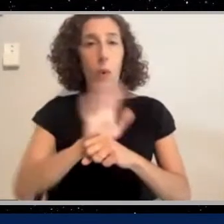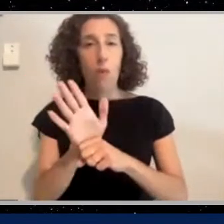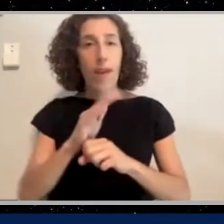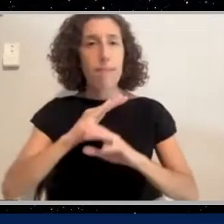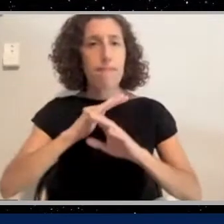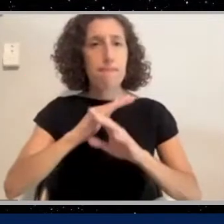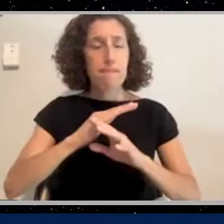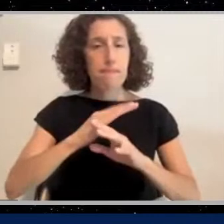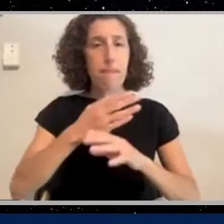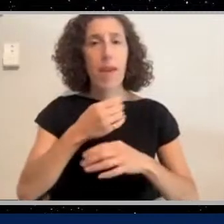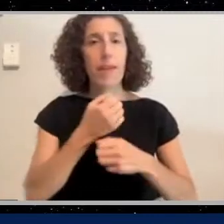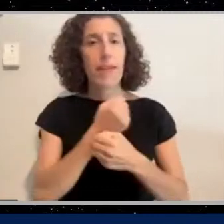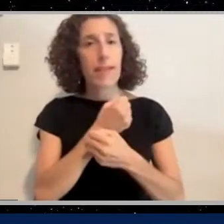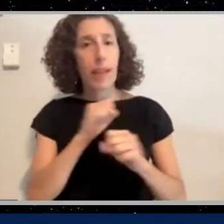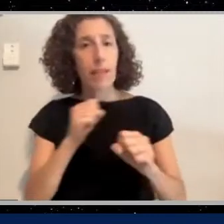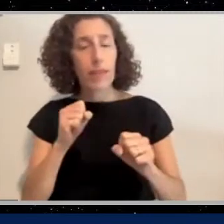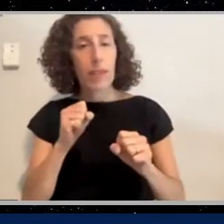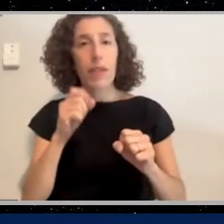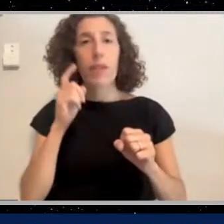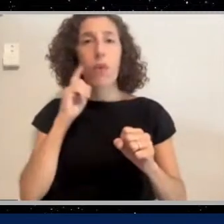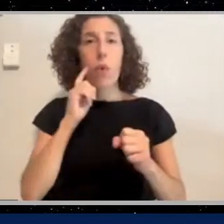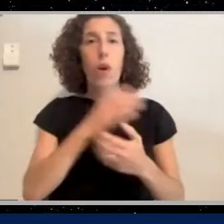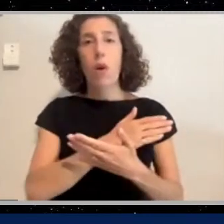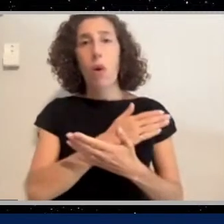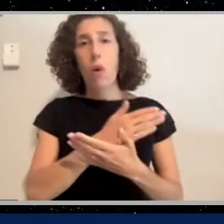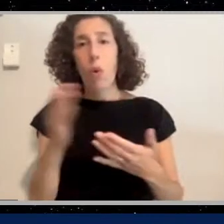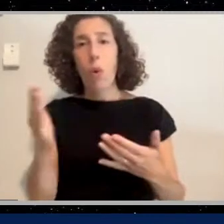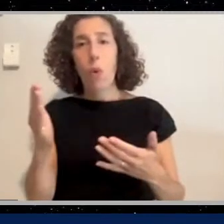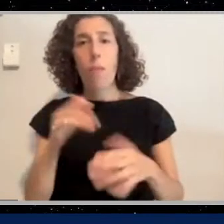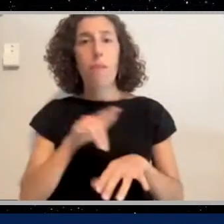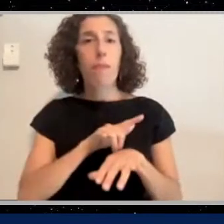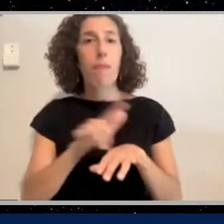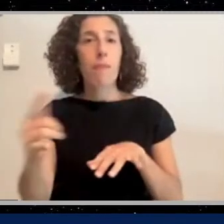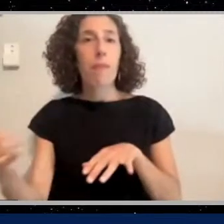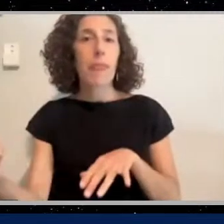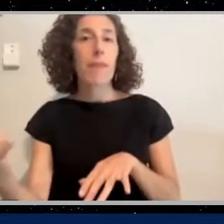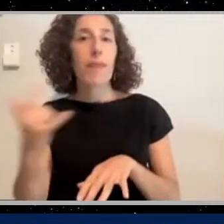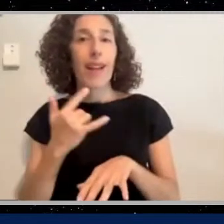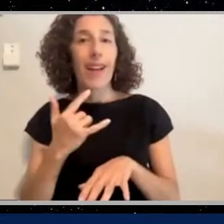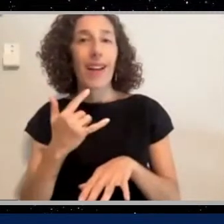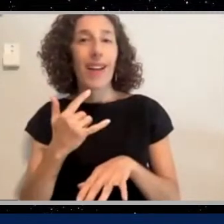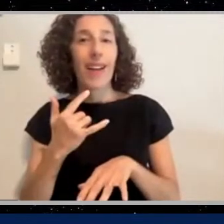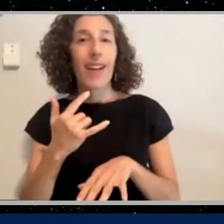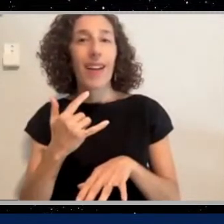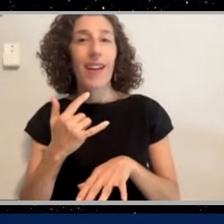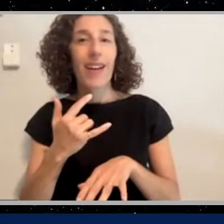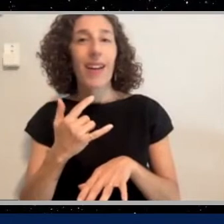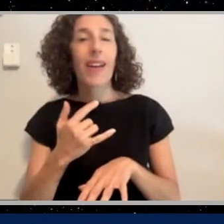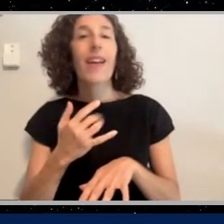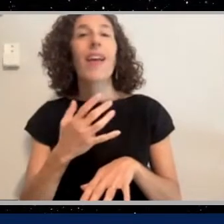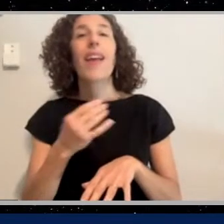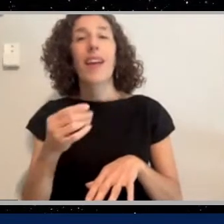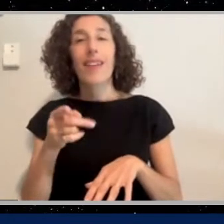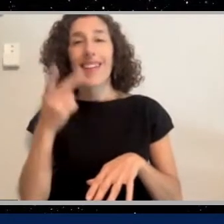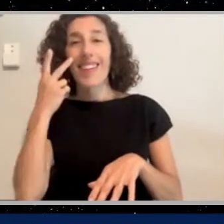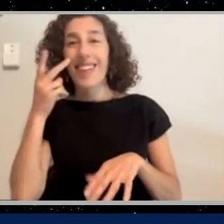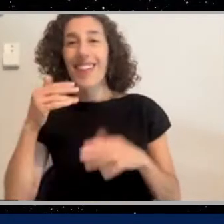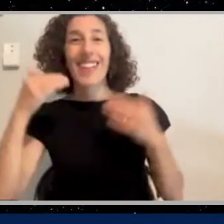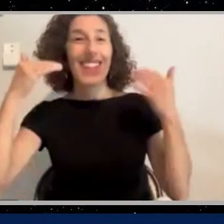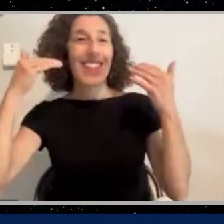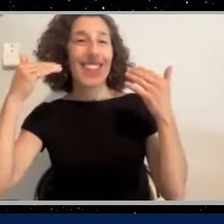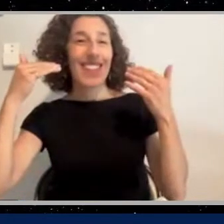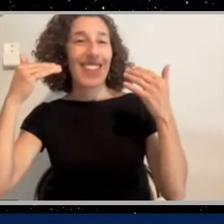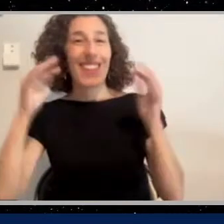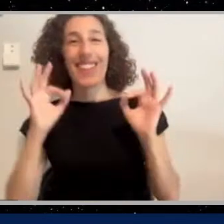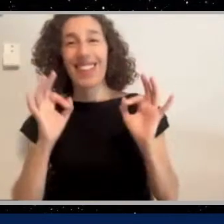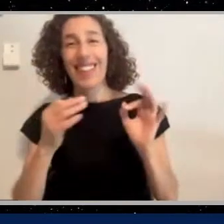especially for the flight so that you can get a face like that and not have to think about accessibility issues. Yeah. I love this.